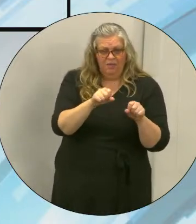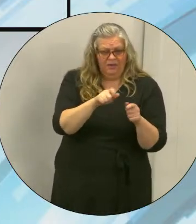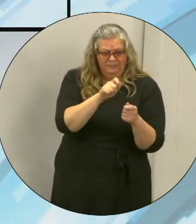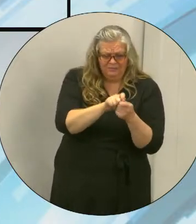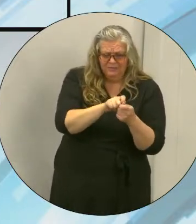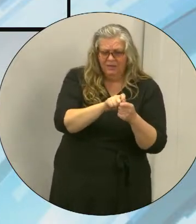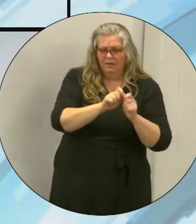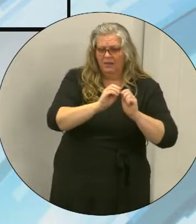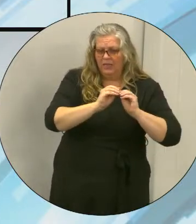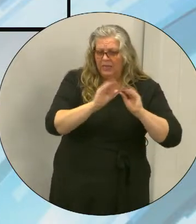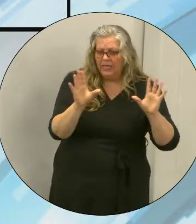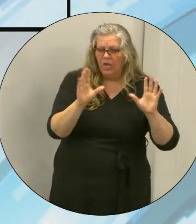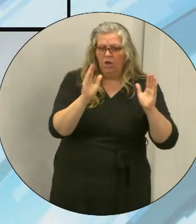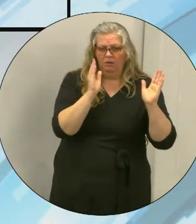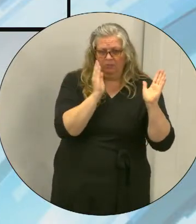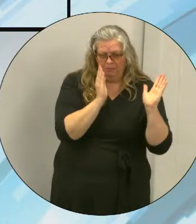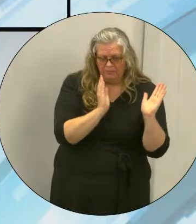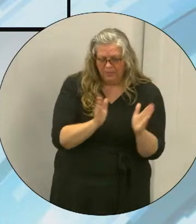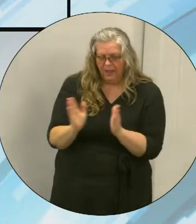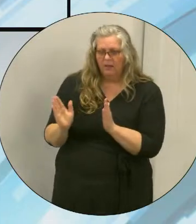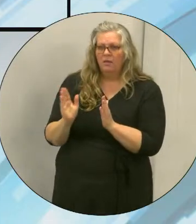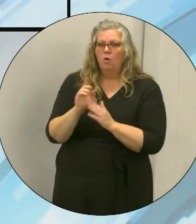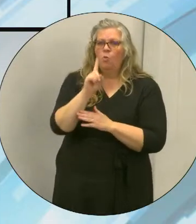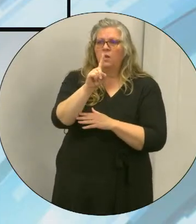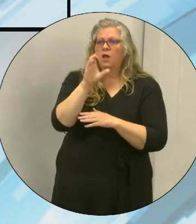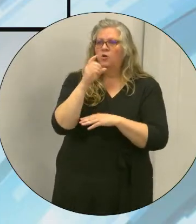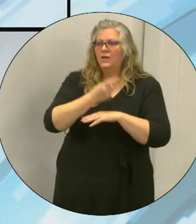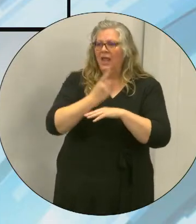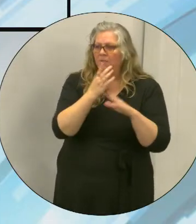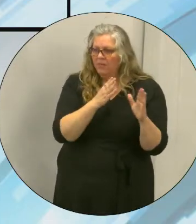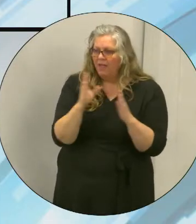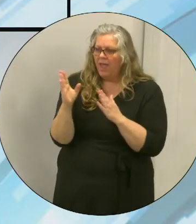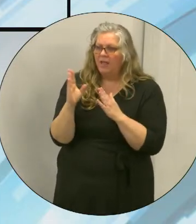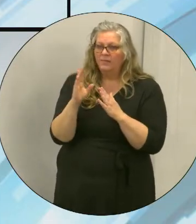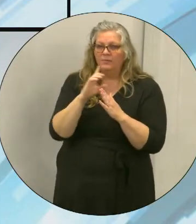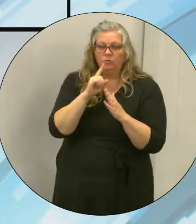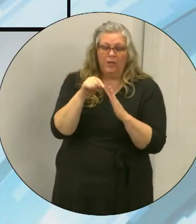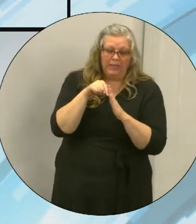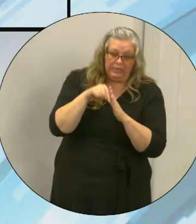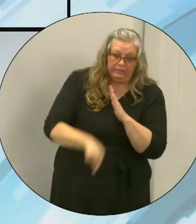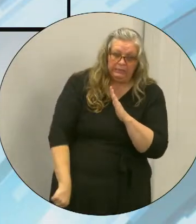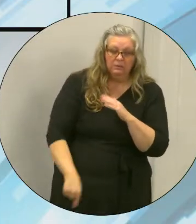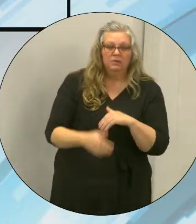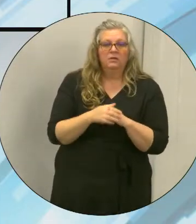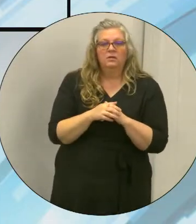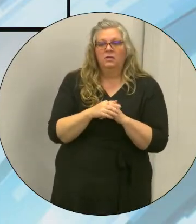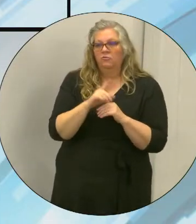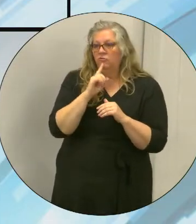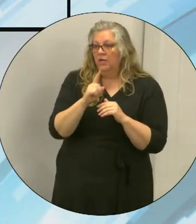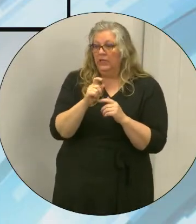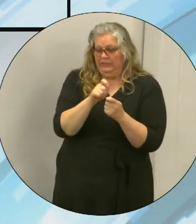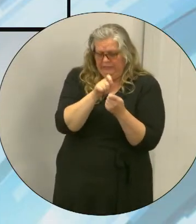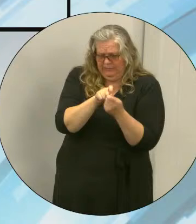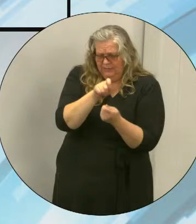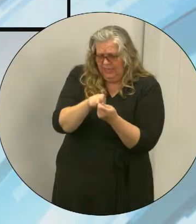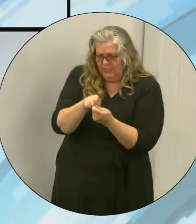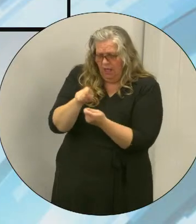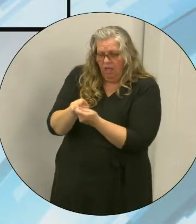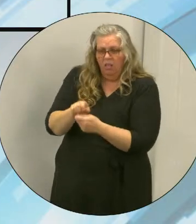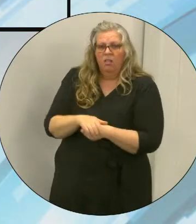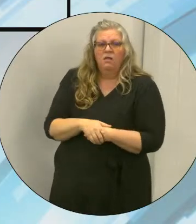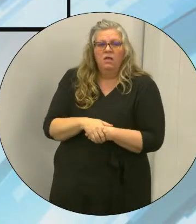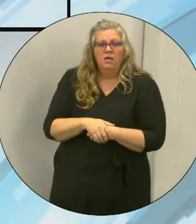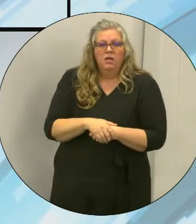clear, and planned out. He had a 100-day plan that was incredibly thorough, that was incredibly detail-oriented. It